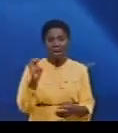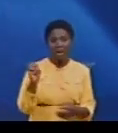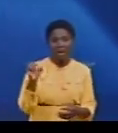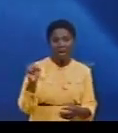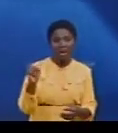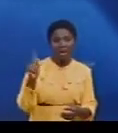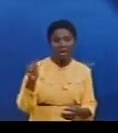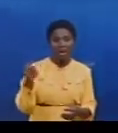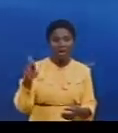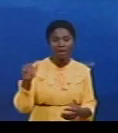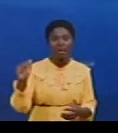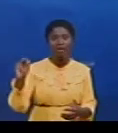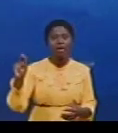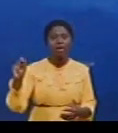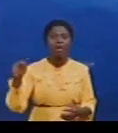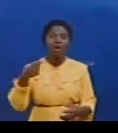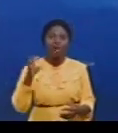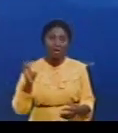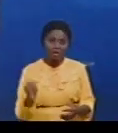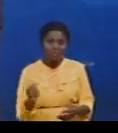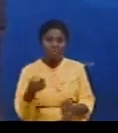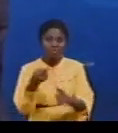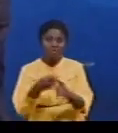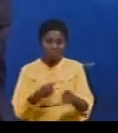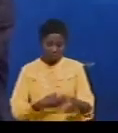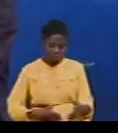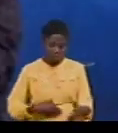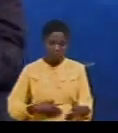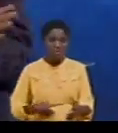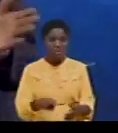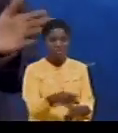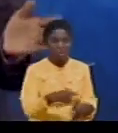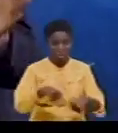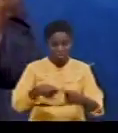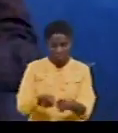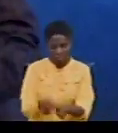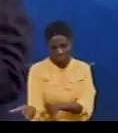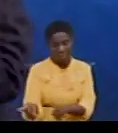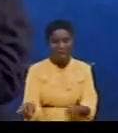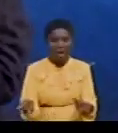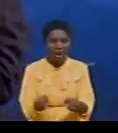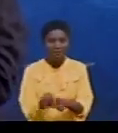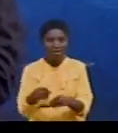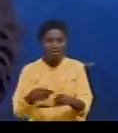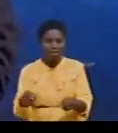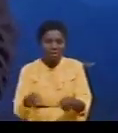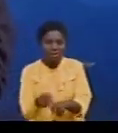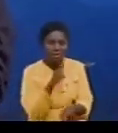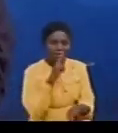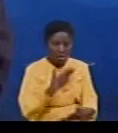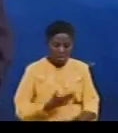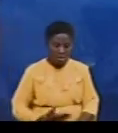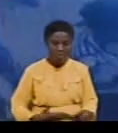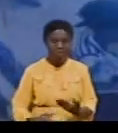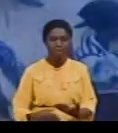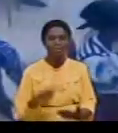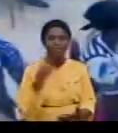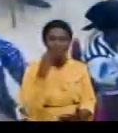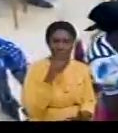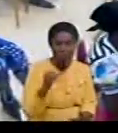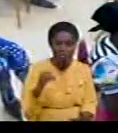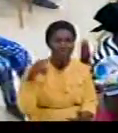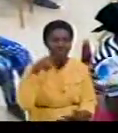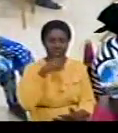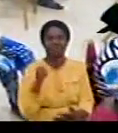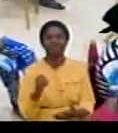womb. They go astray as soon as they be born, speaking lies.